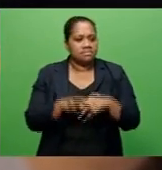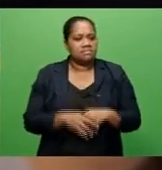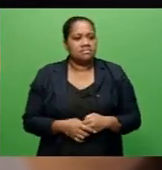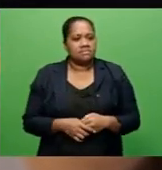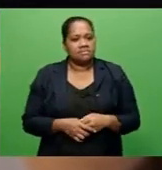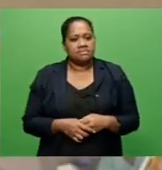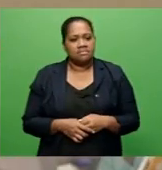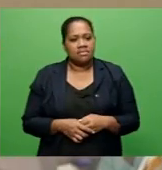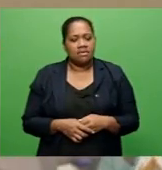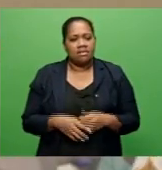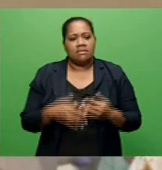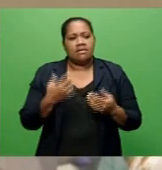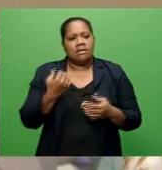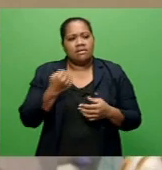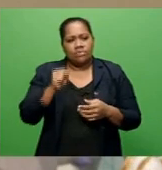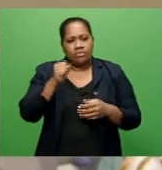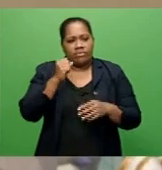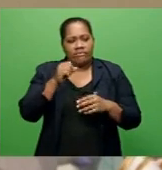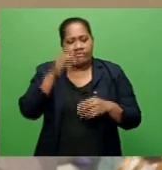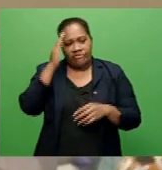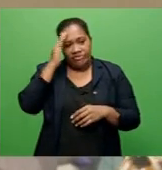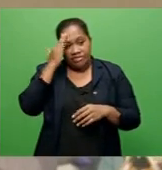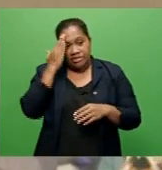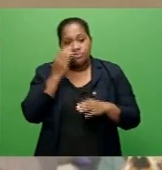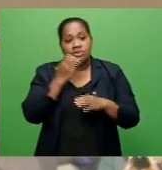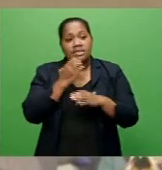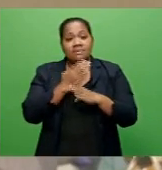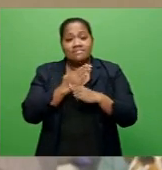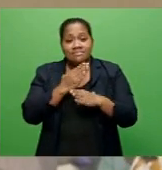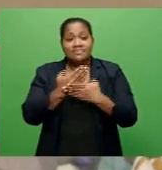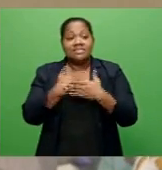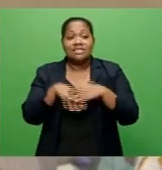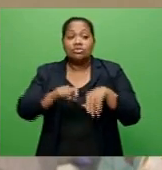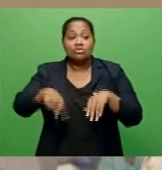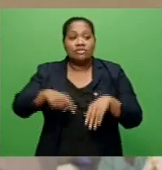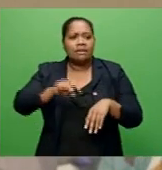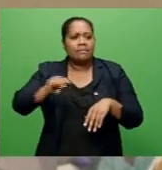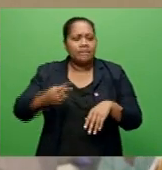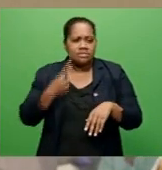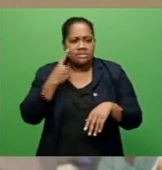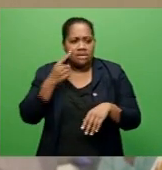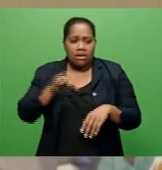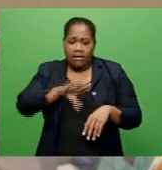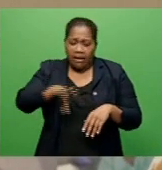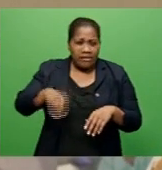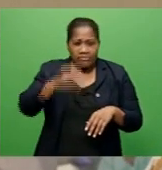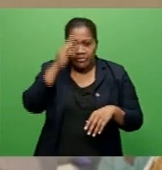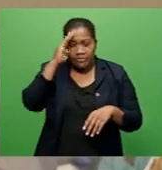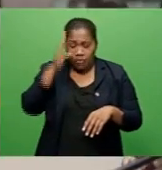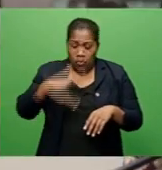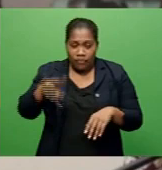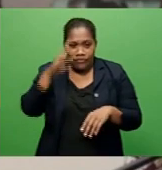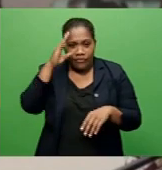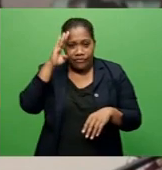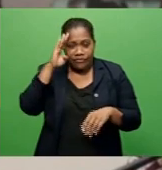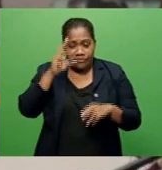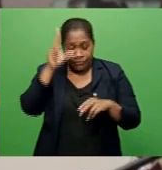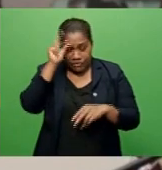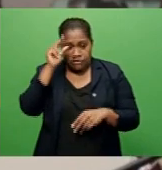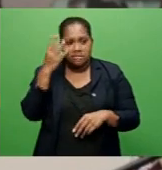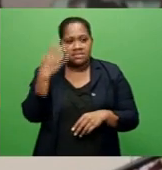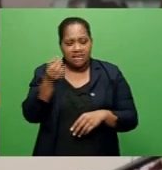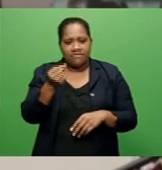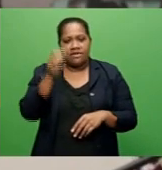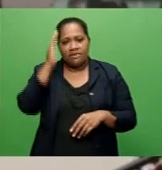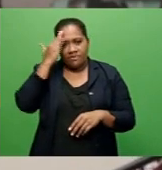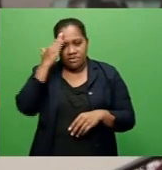any Facebook employees in Suva, yet almost every Fijian is on Facebook. Check children's